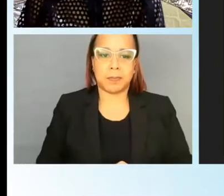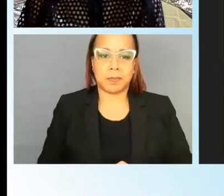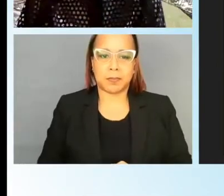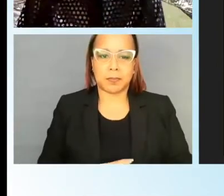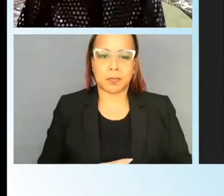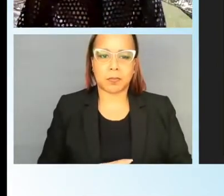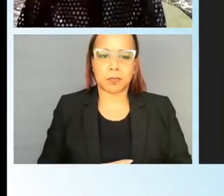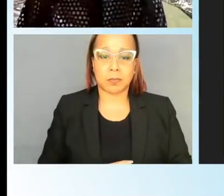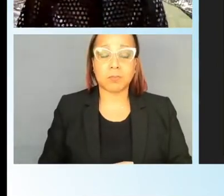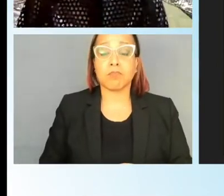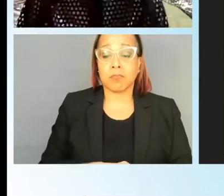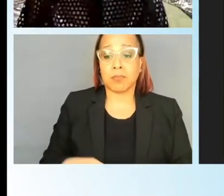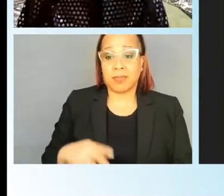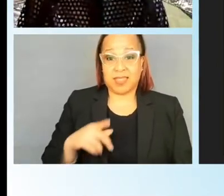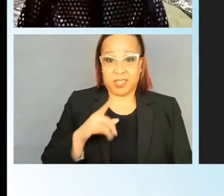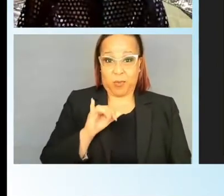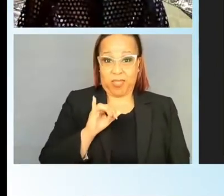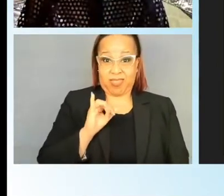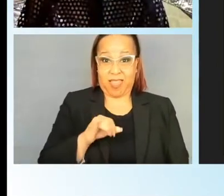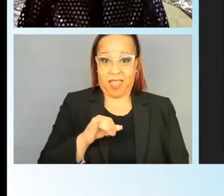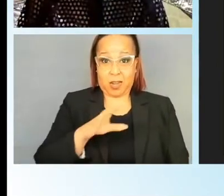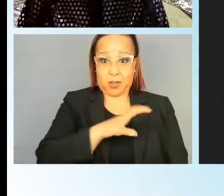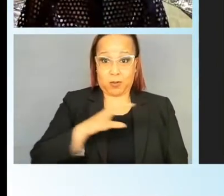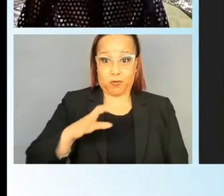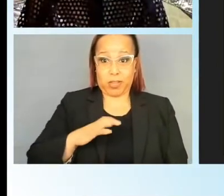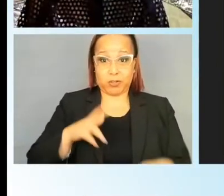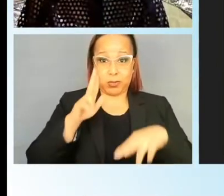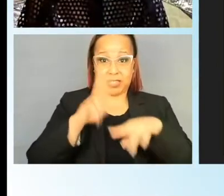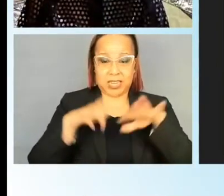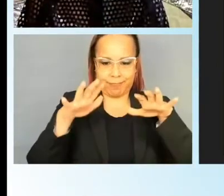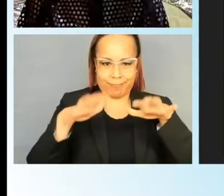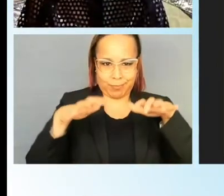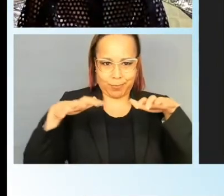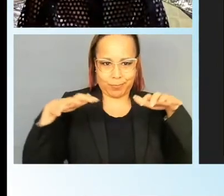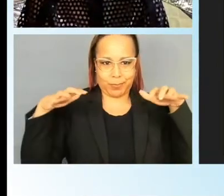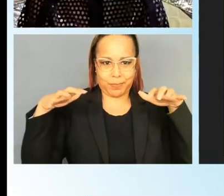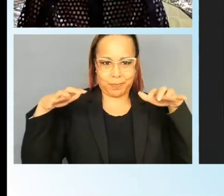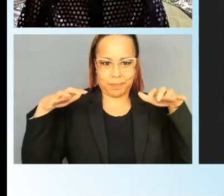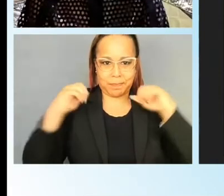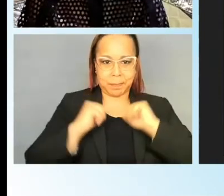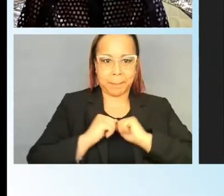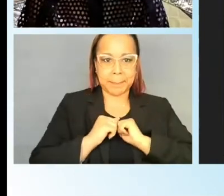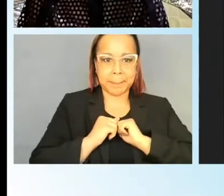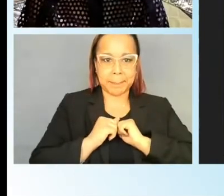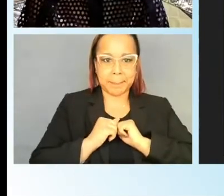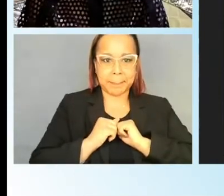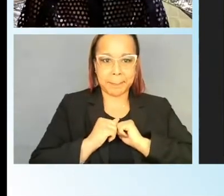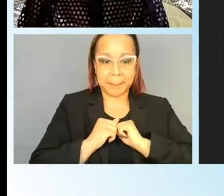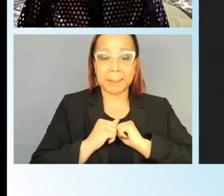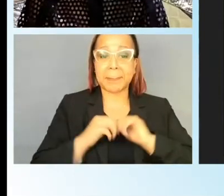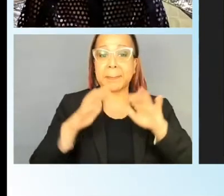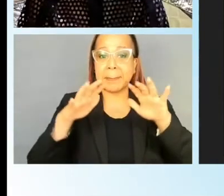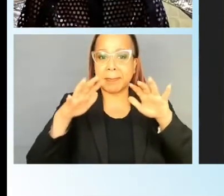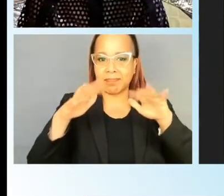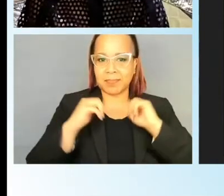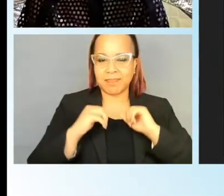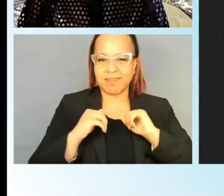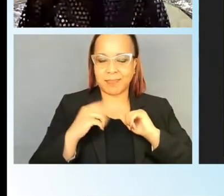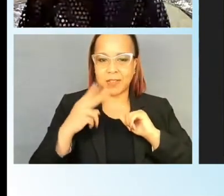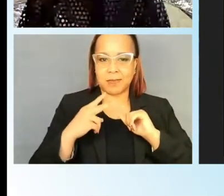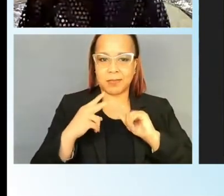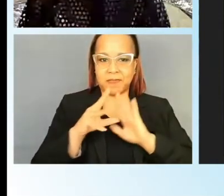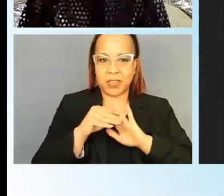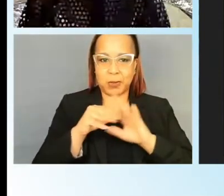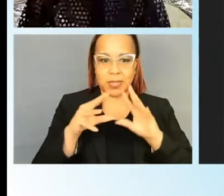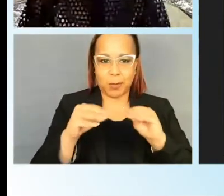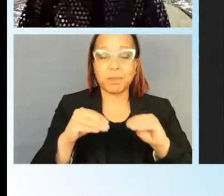And then to take that congressional seating, that amphitheater in the ground, so that there